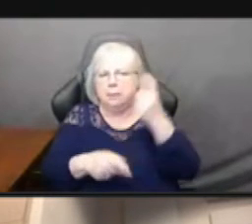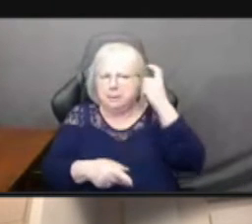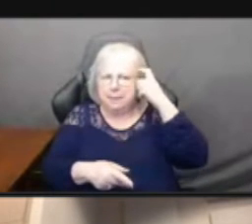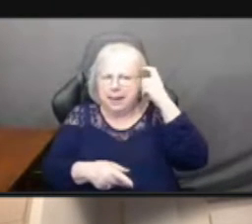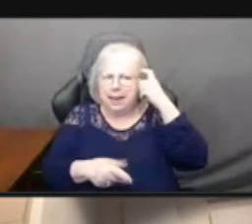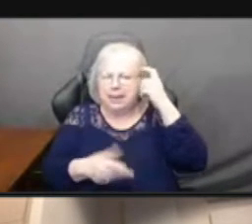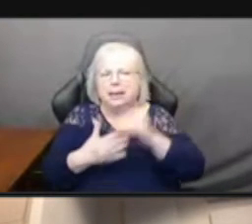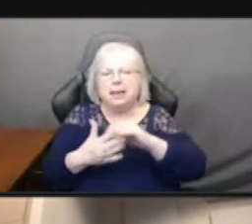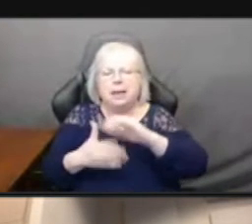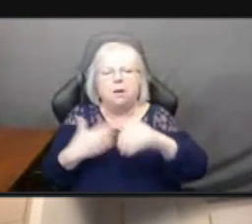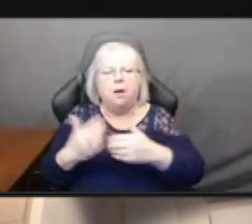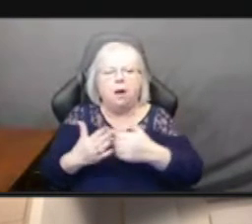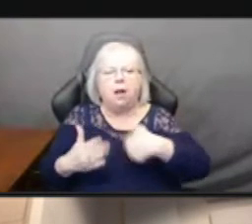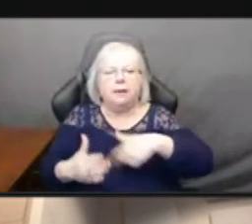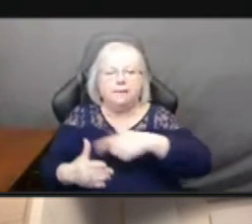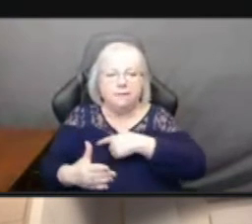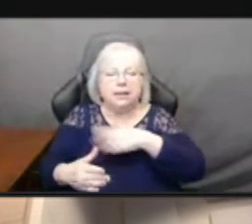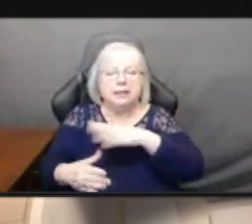this city matter.